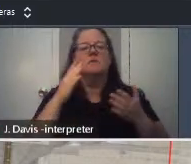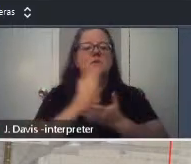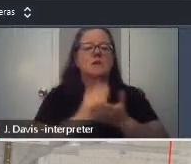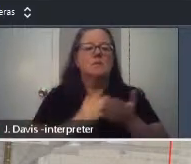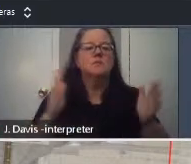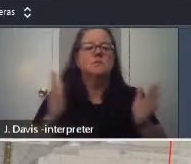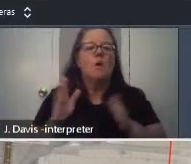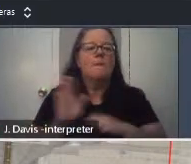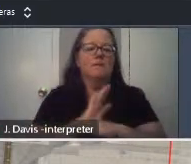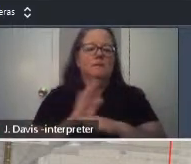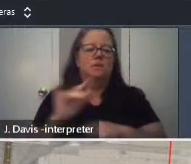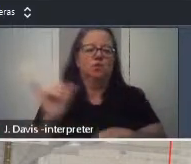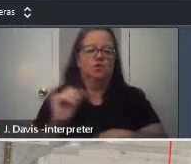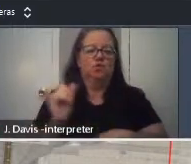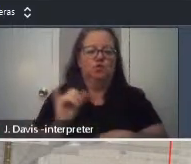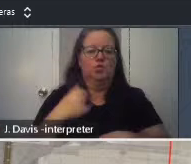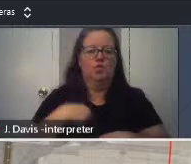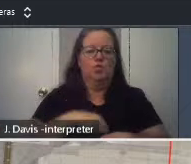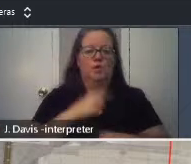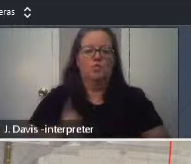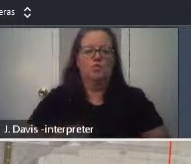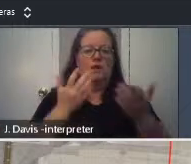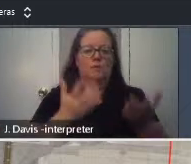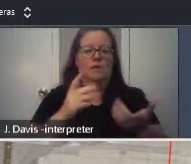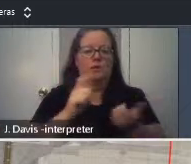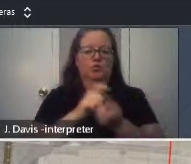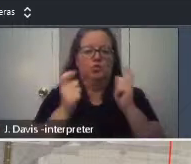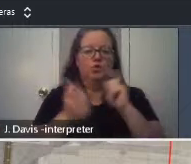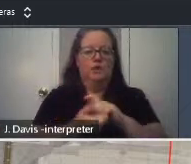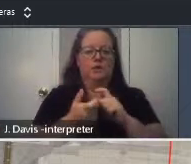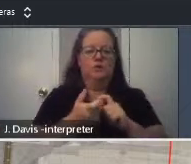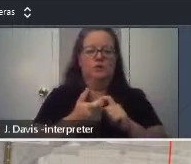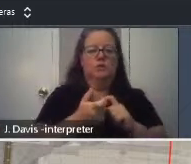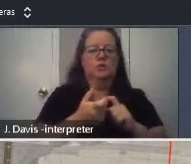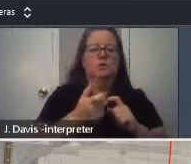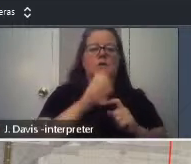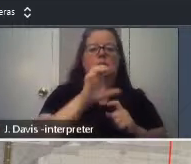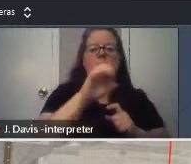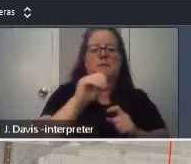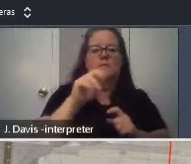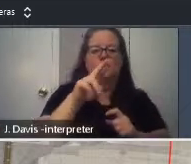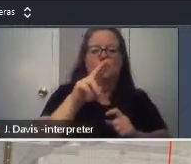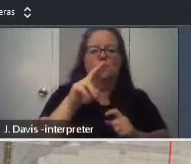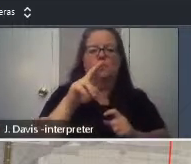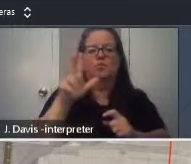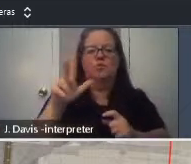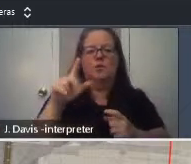neighborhood retail that we would recommend to go from CMU 3 to CMU 1.